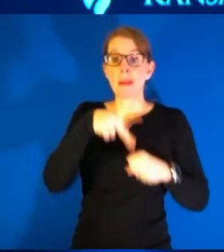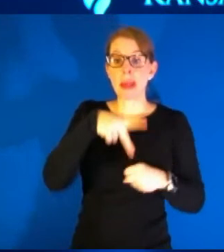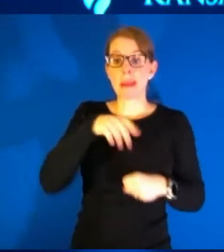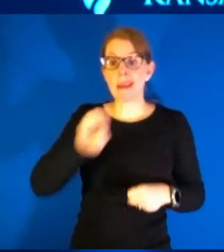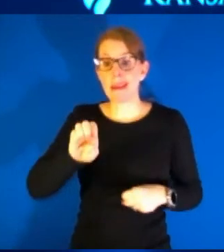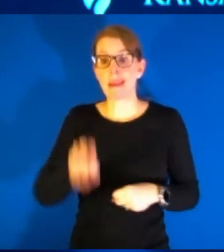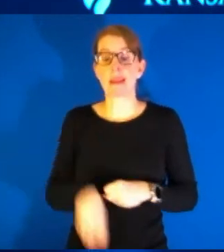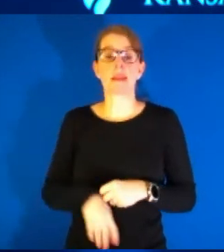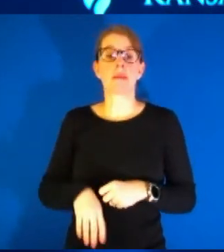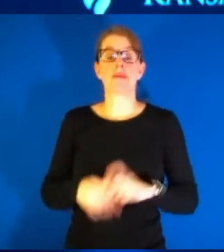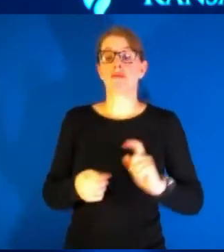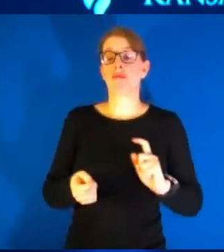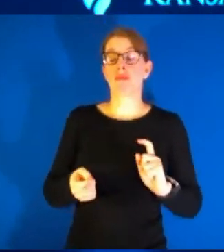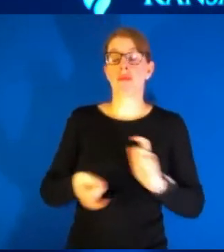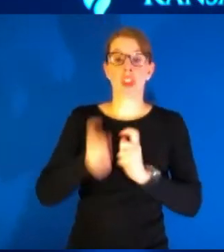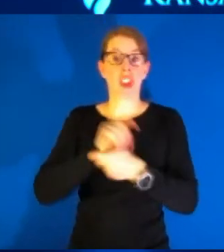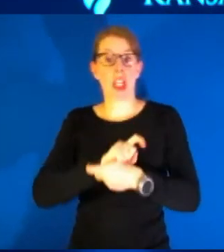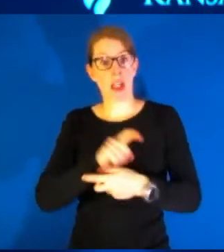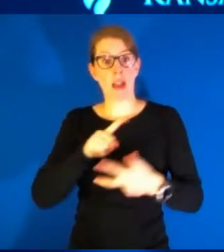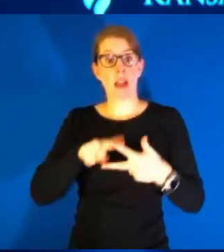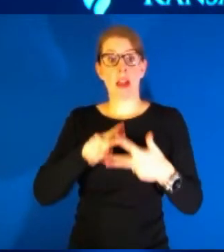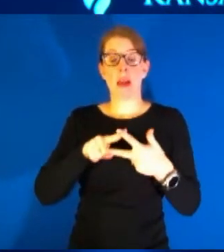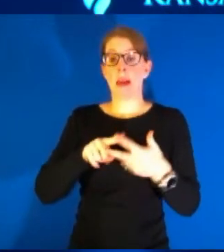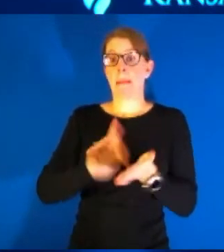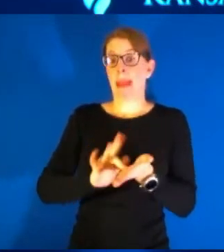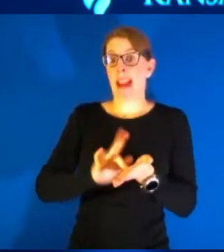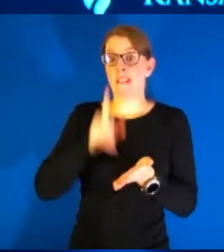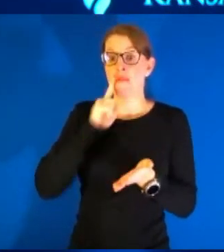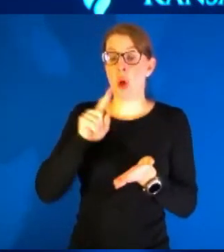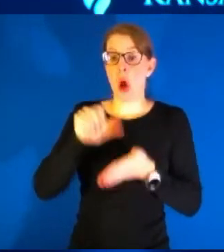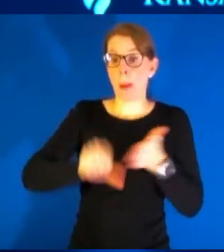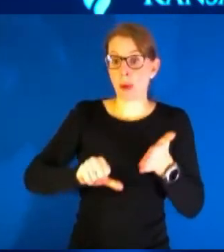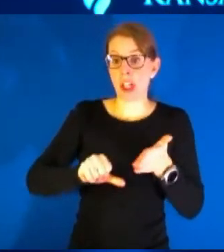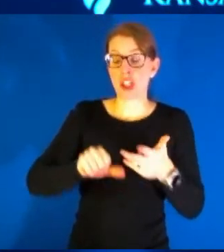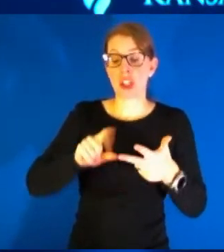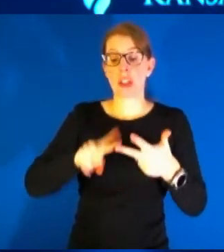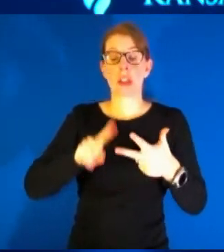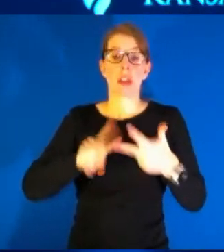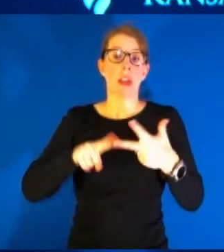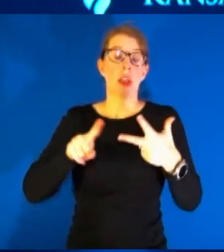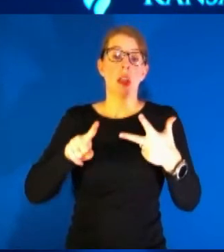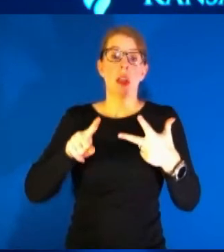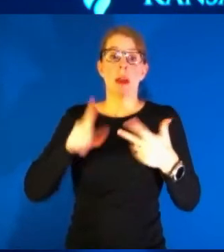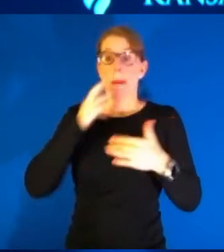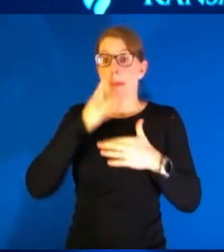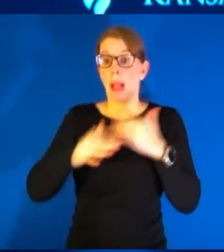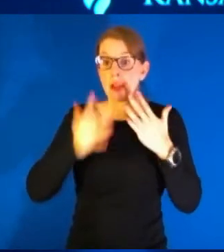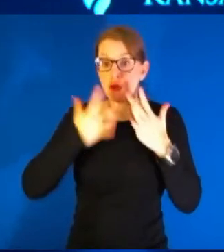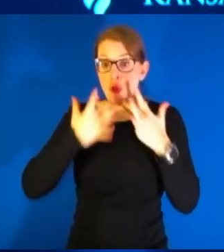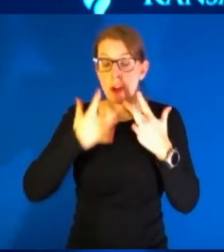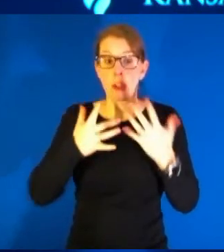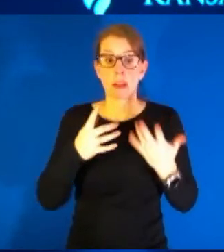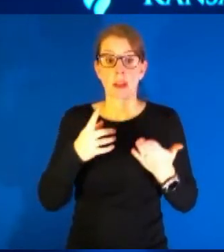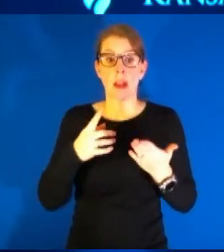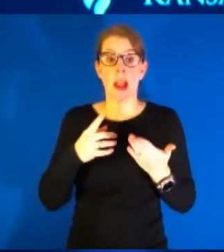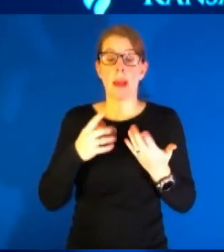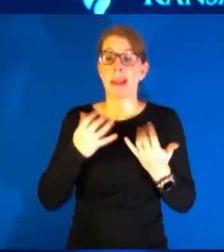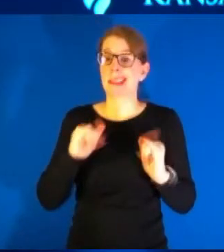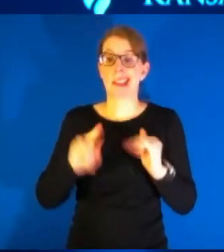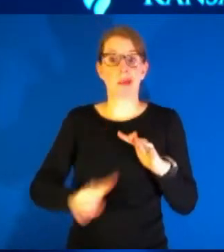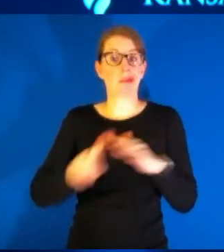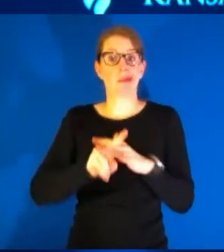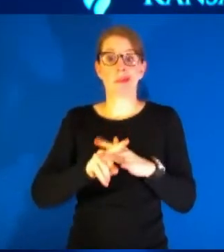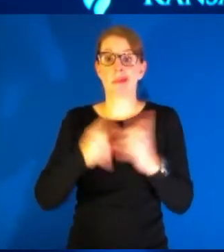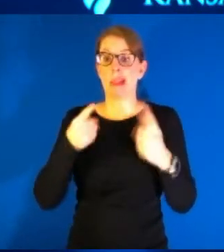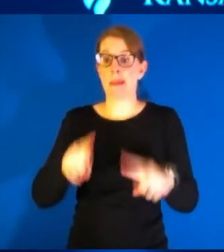we didn't have enough paralytic medications for our operations. Then in turn we had a blood shortage, which sometimes that comes up again.